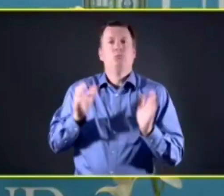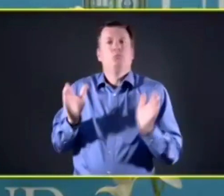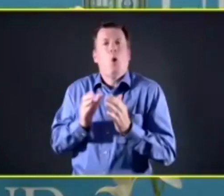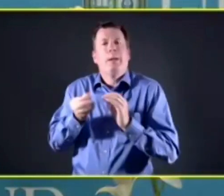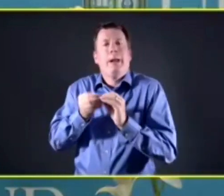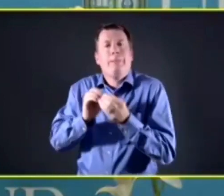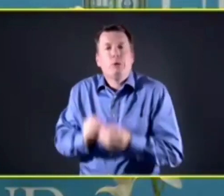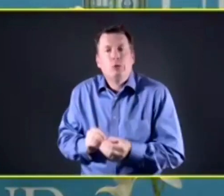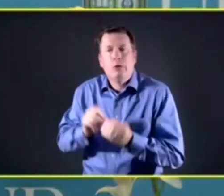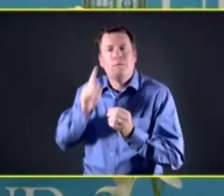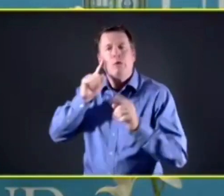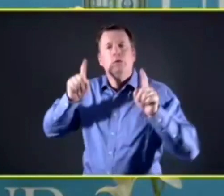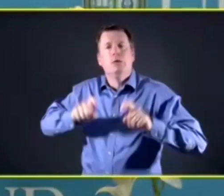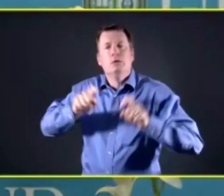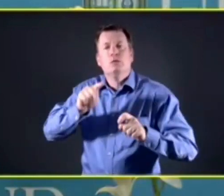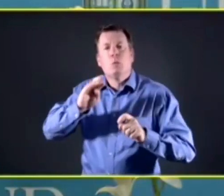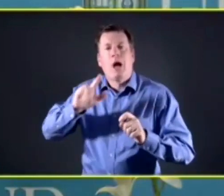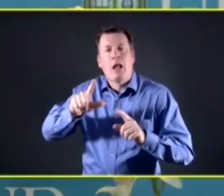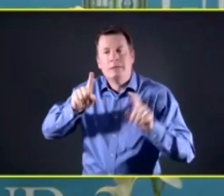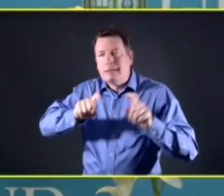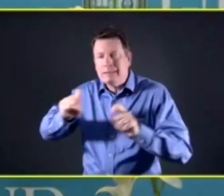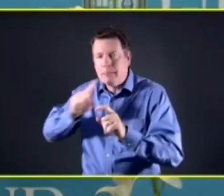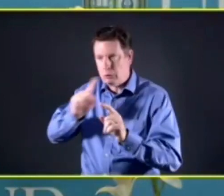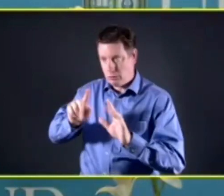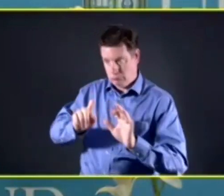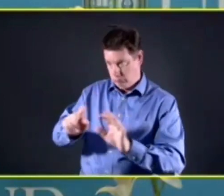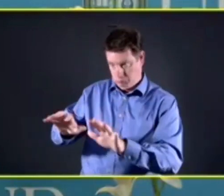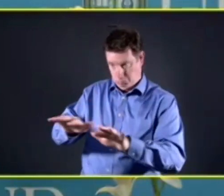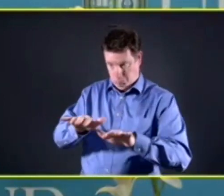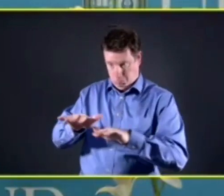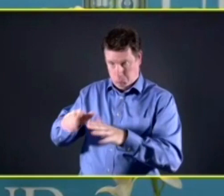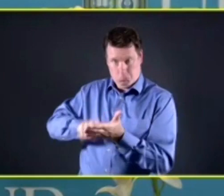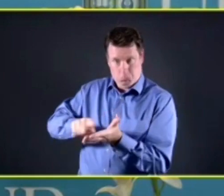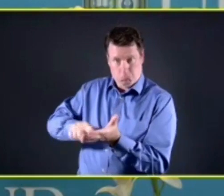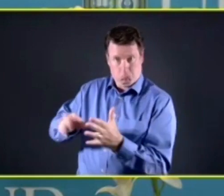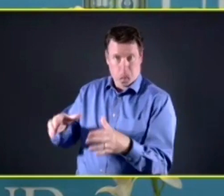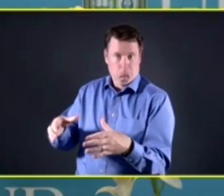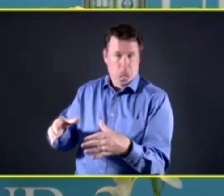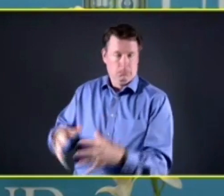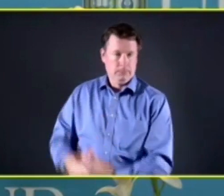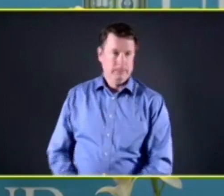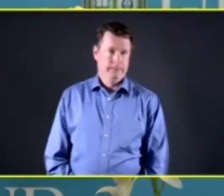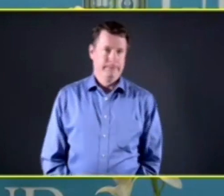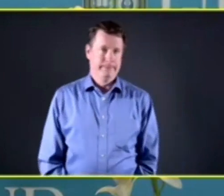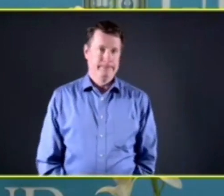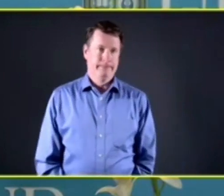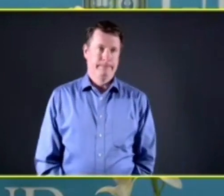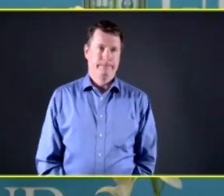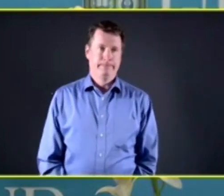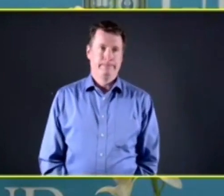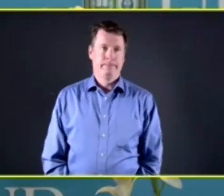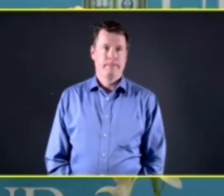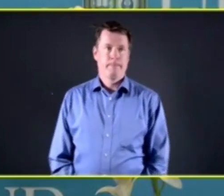other primary goal of our studies. Thanks. Will, do you have a follow-up question?